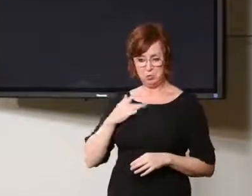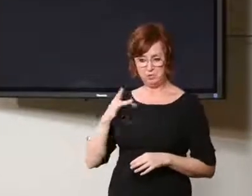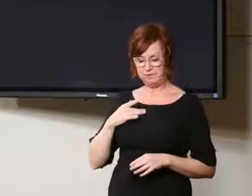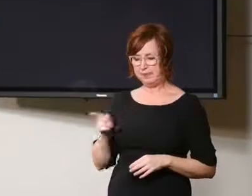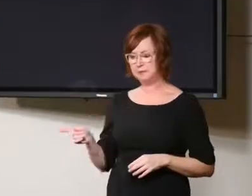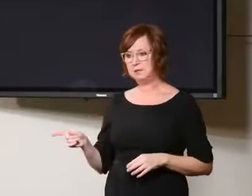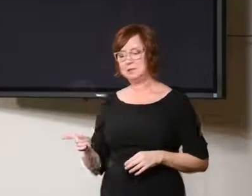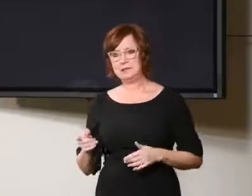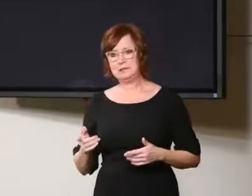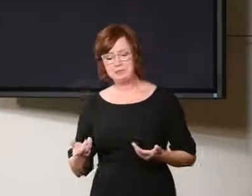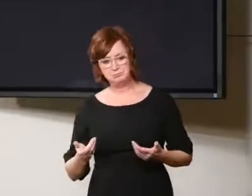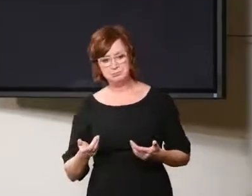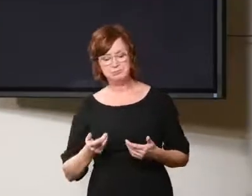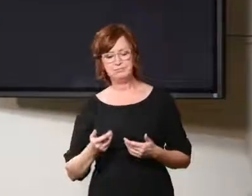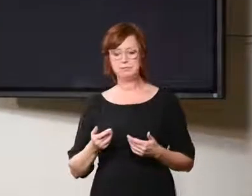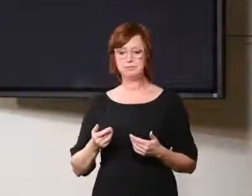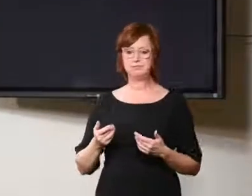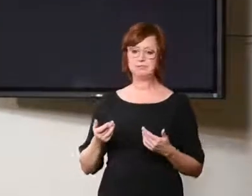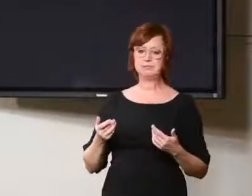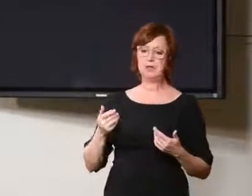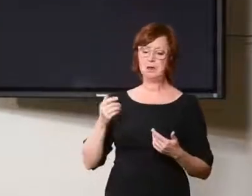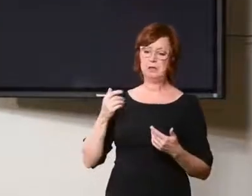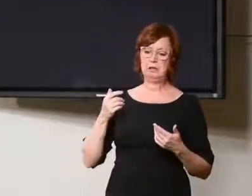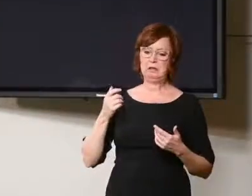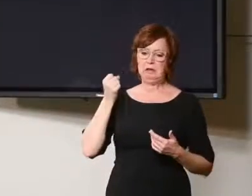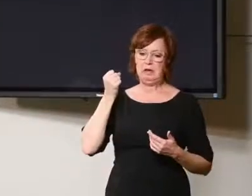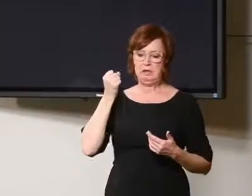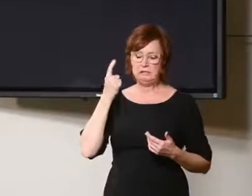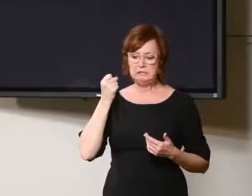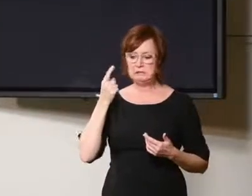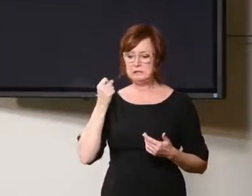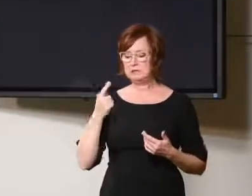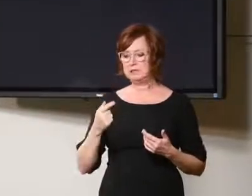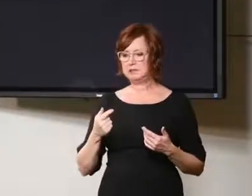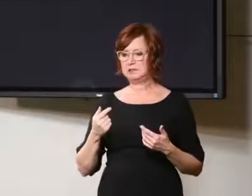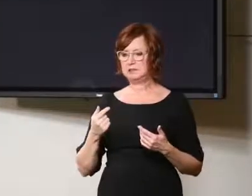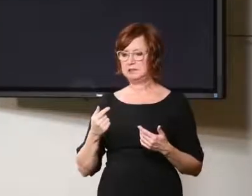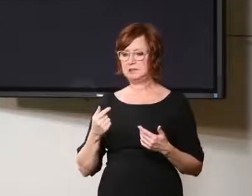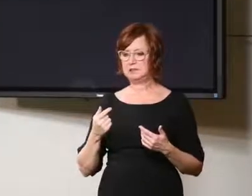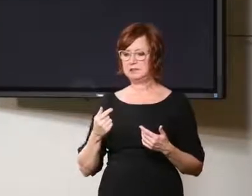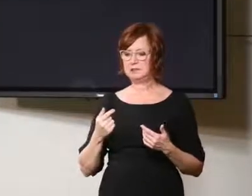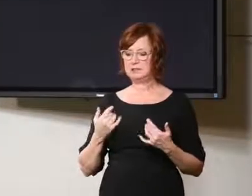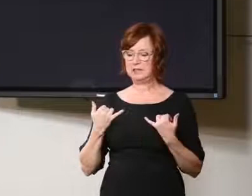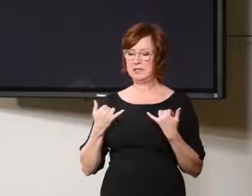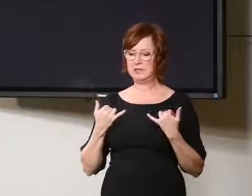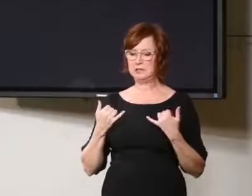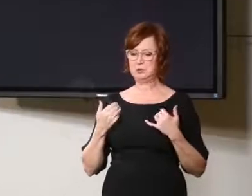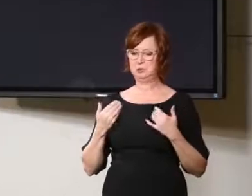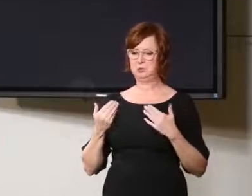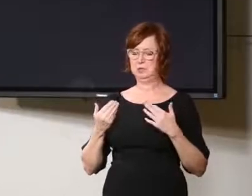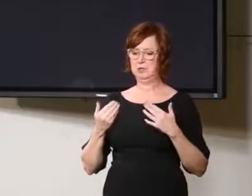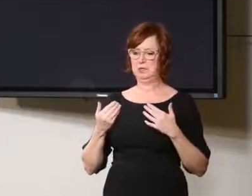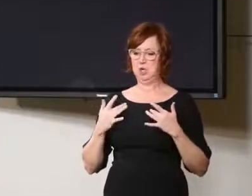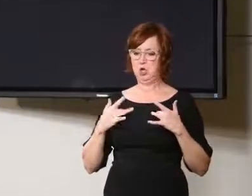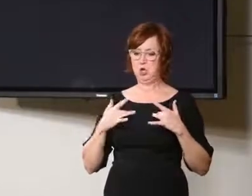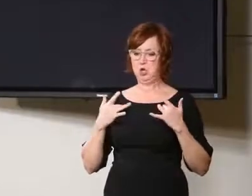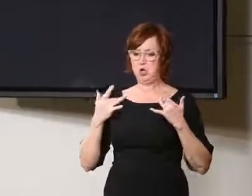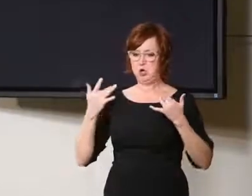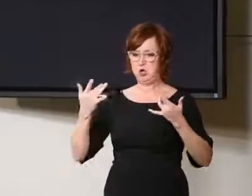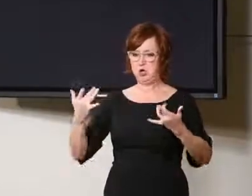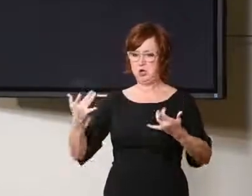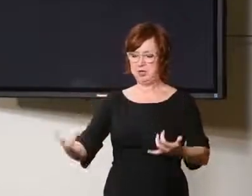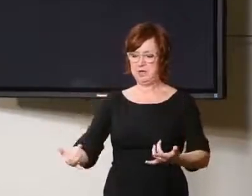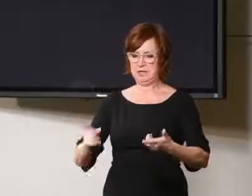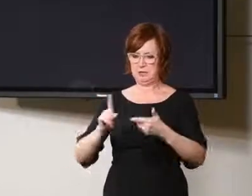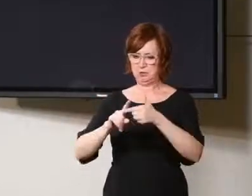Unfortunately, these are early days for COVID-19 for us in Saskatchewan. We know that, like the Premier said last